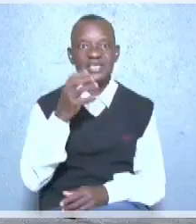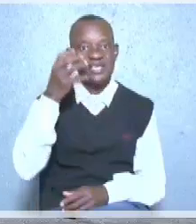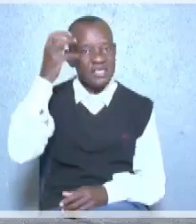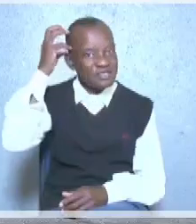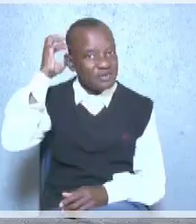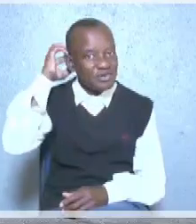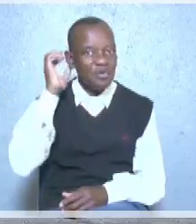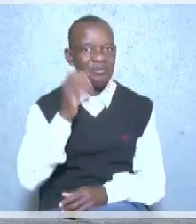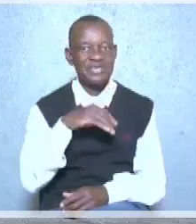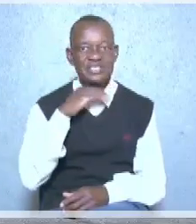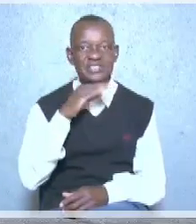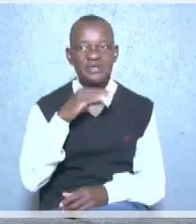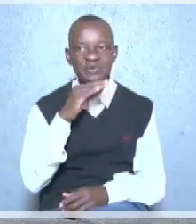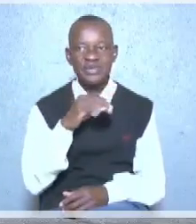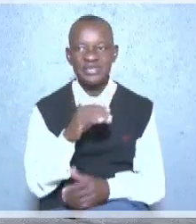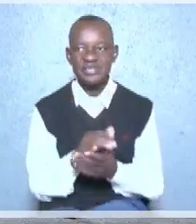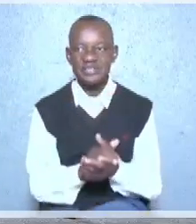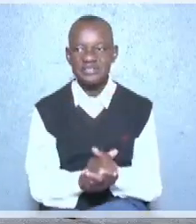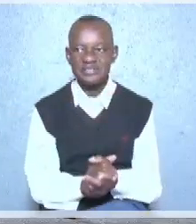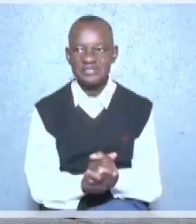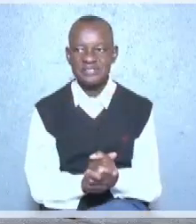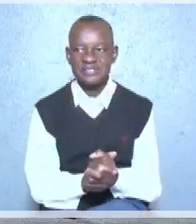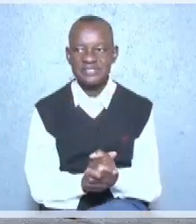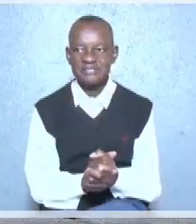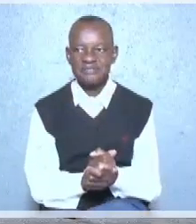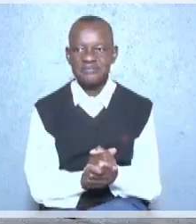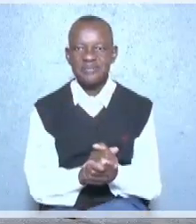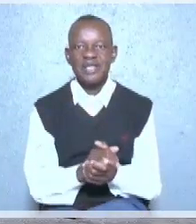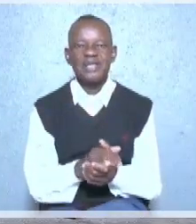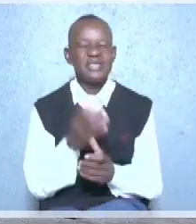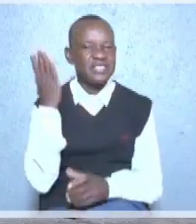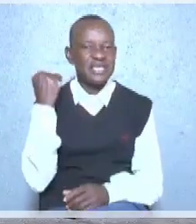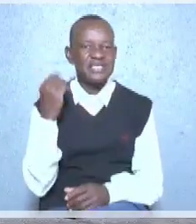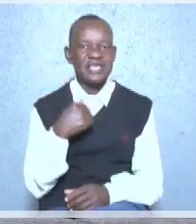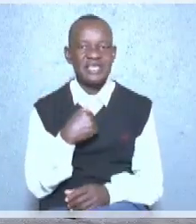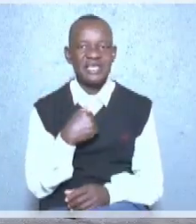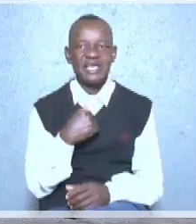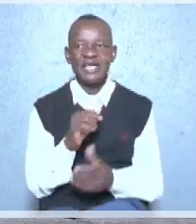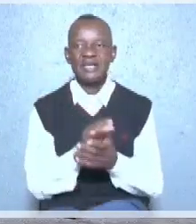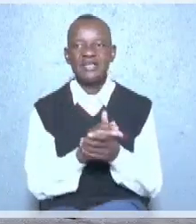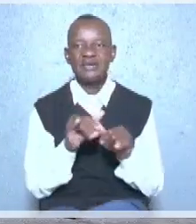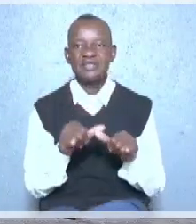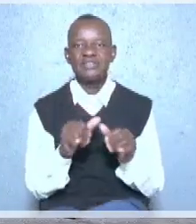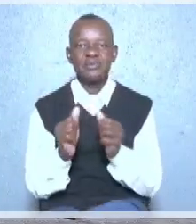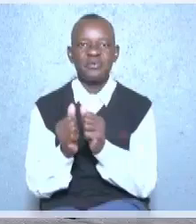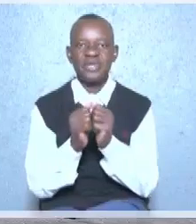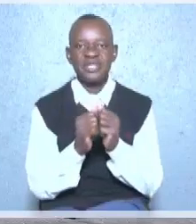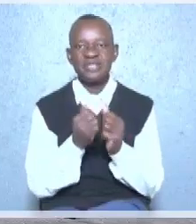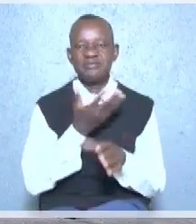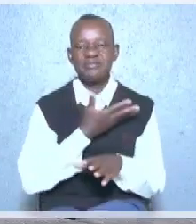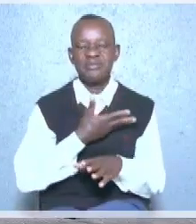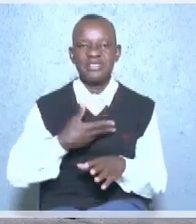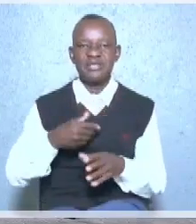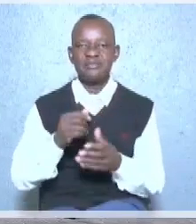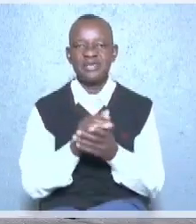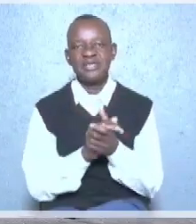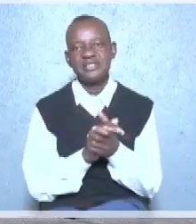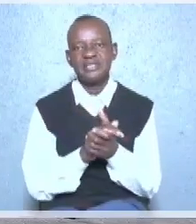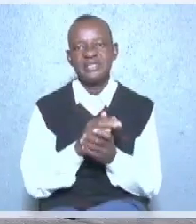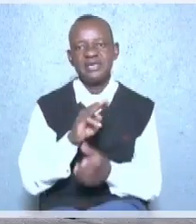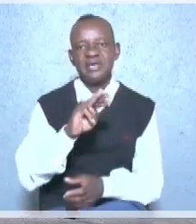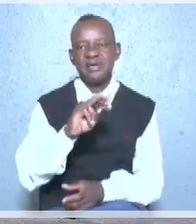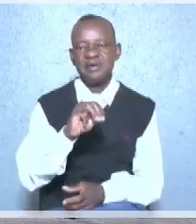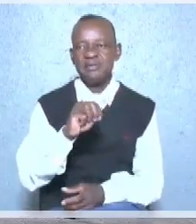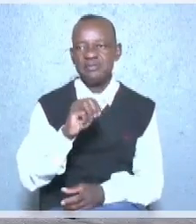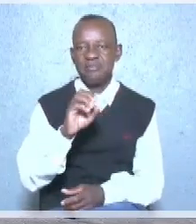with Mayor Monica Ulenga, the late Monica Ulenga. We were passing by, filling up the car, and then she saw the founding father,